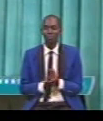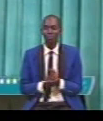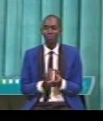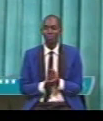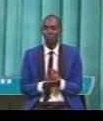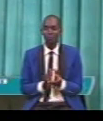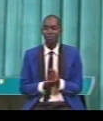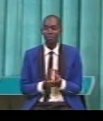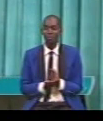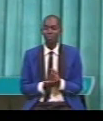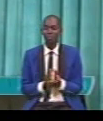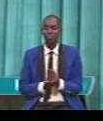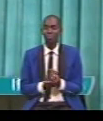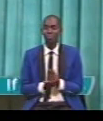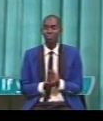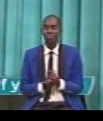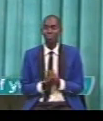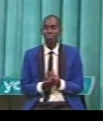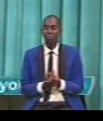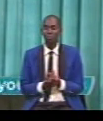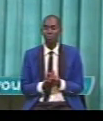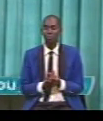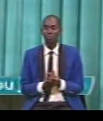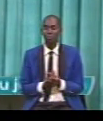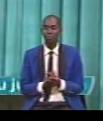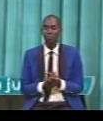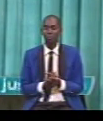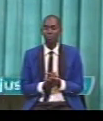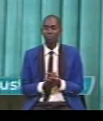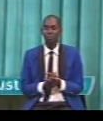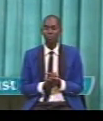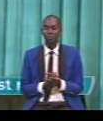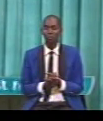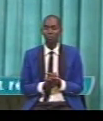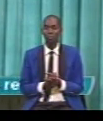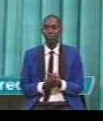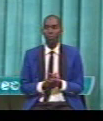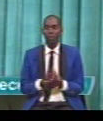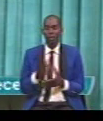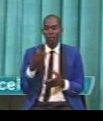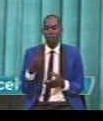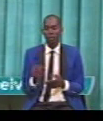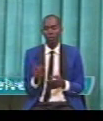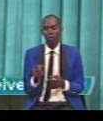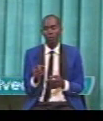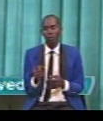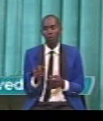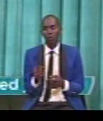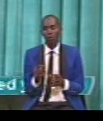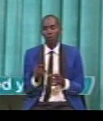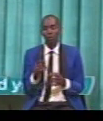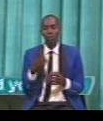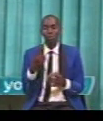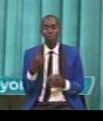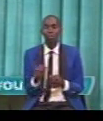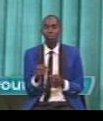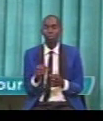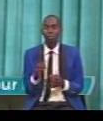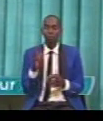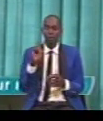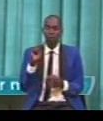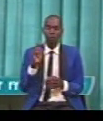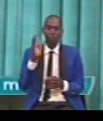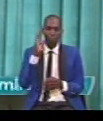Lord. A quick comment. We will have to verify the low blood pressure. We have to get a BP profile.